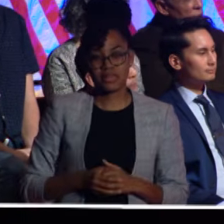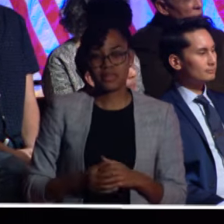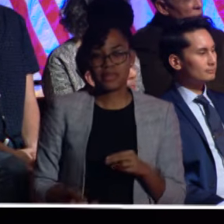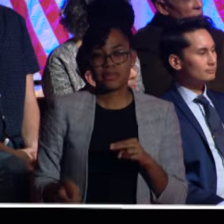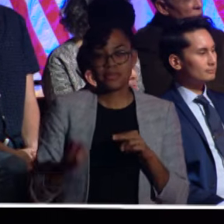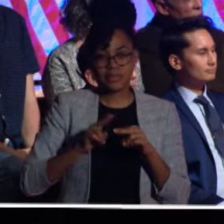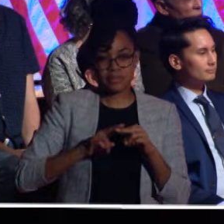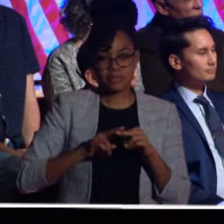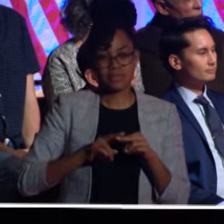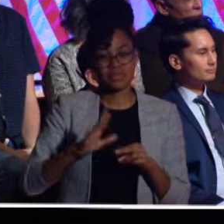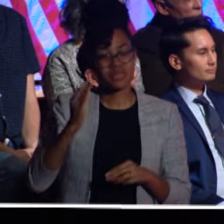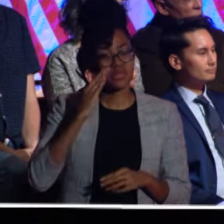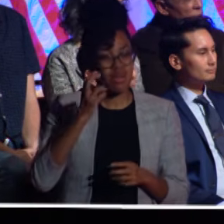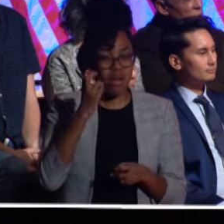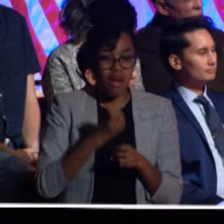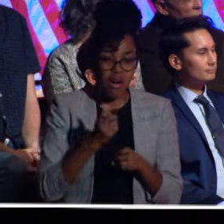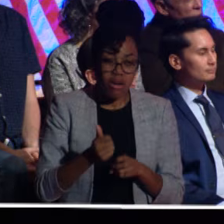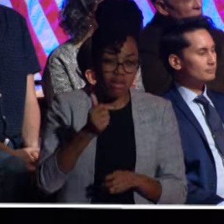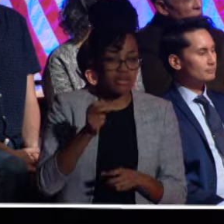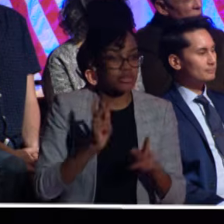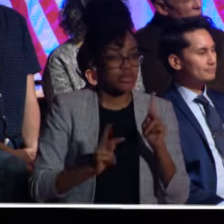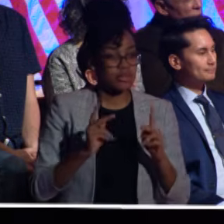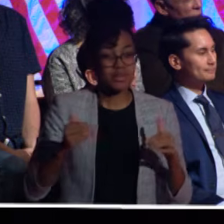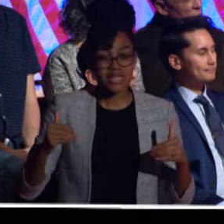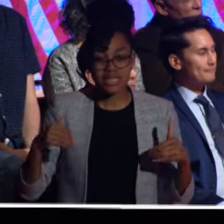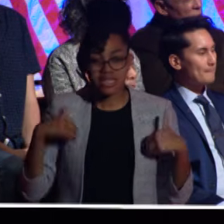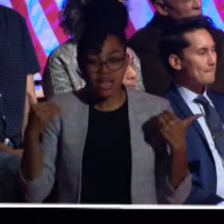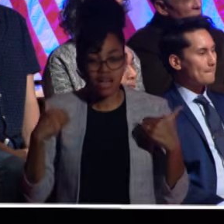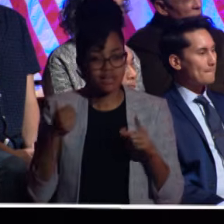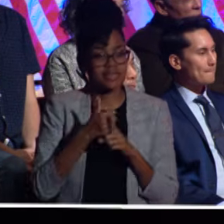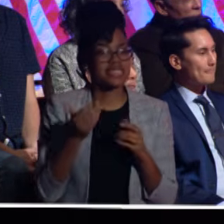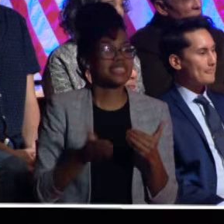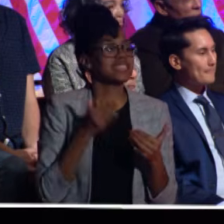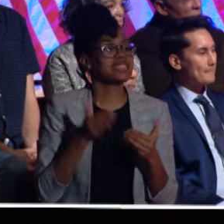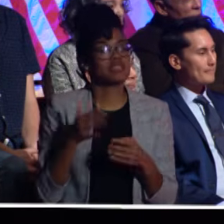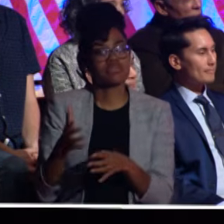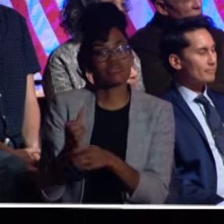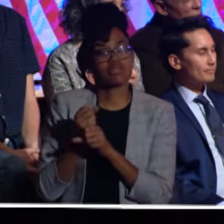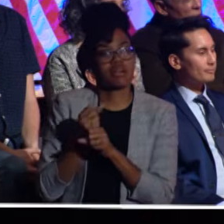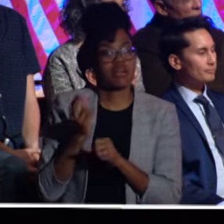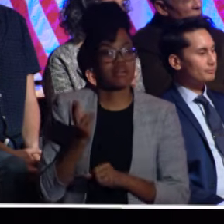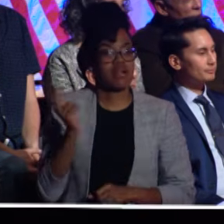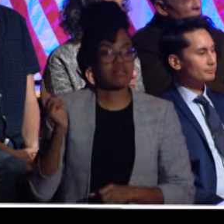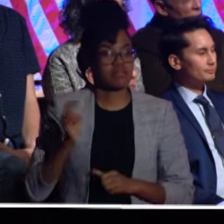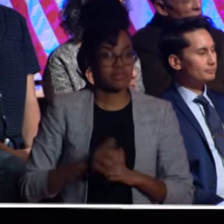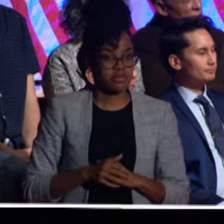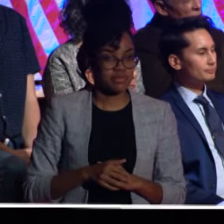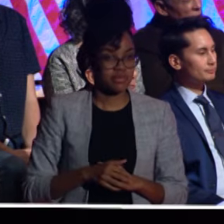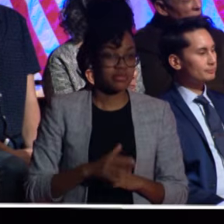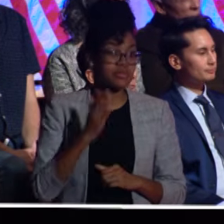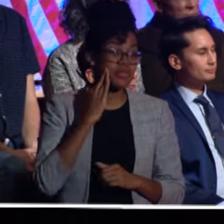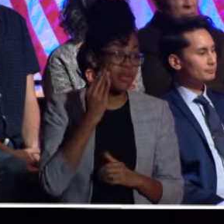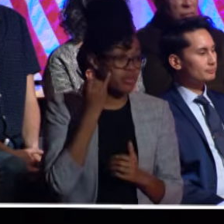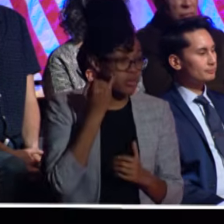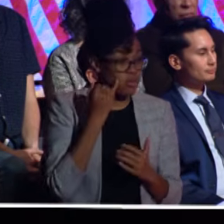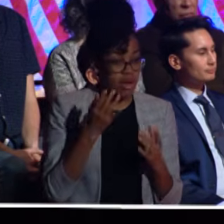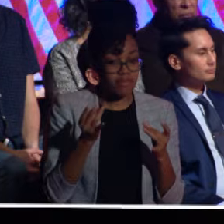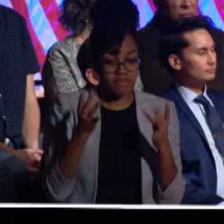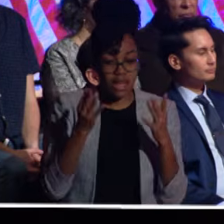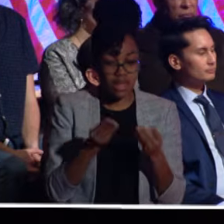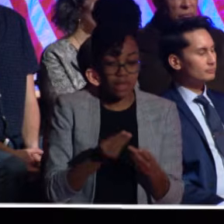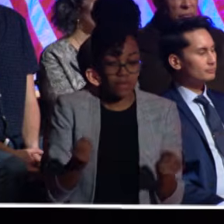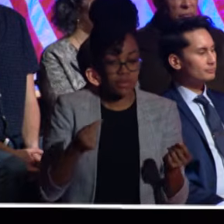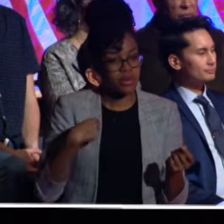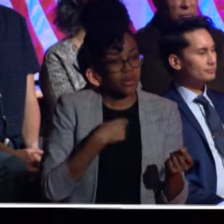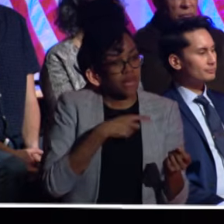including our youngest, to get their hands on powerful firearms. We know that to end this violence, we have to be